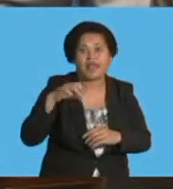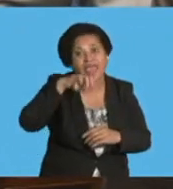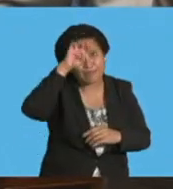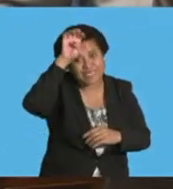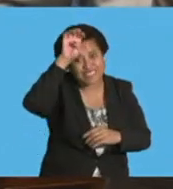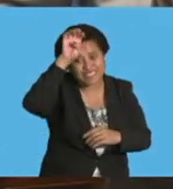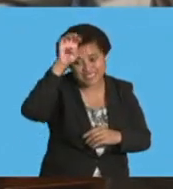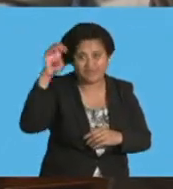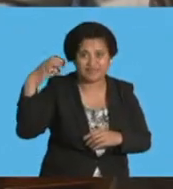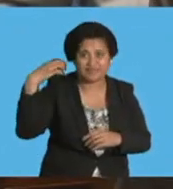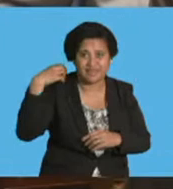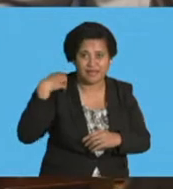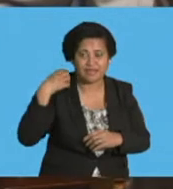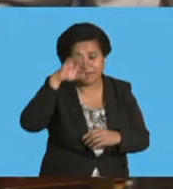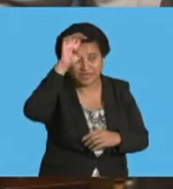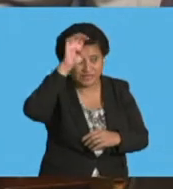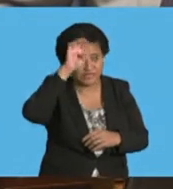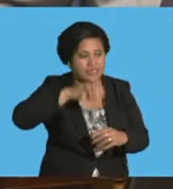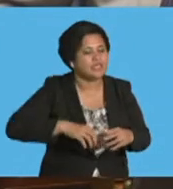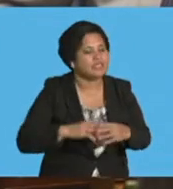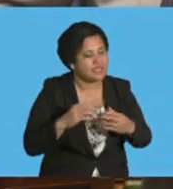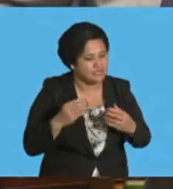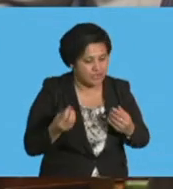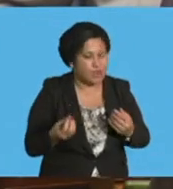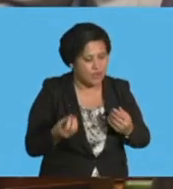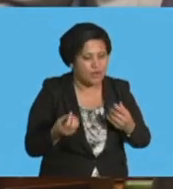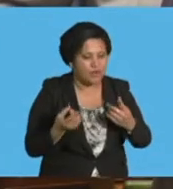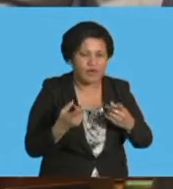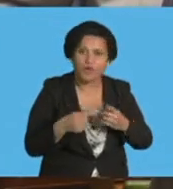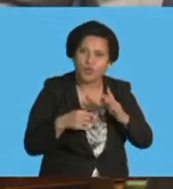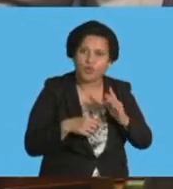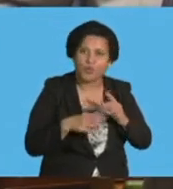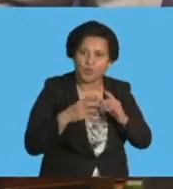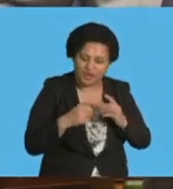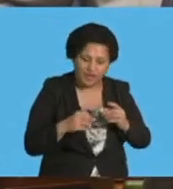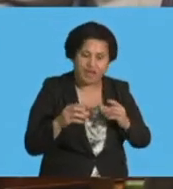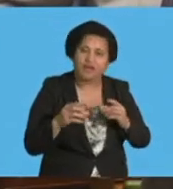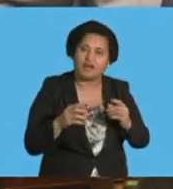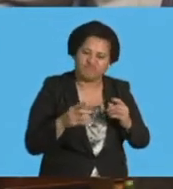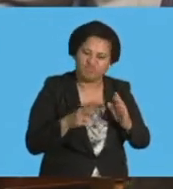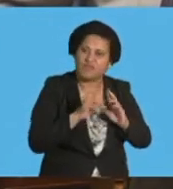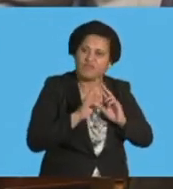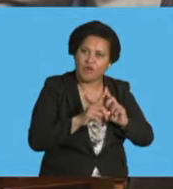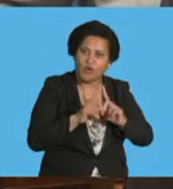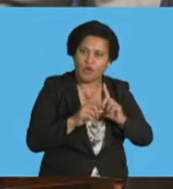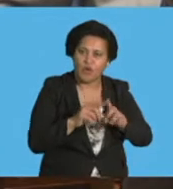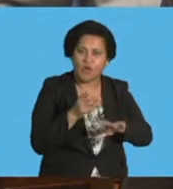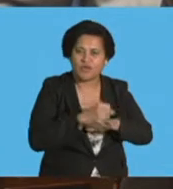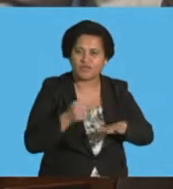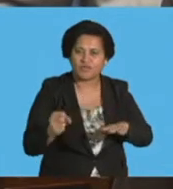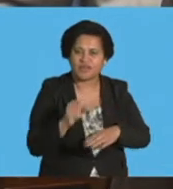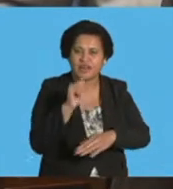well is very much guided by our government's foreign policies, and